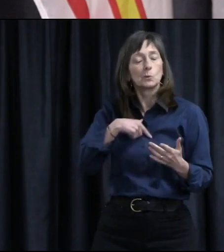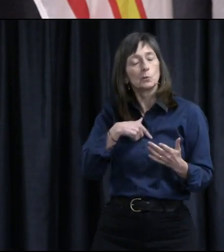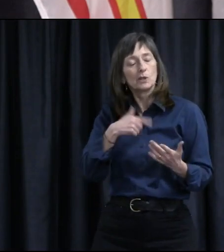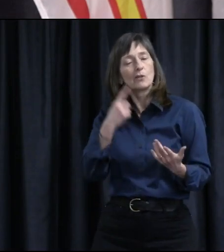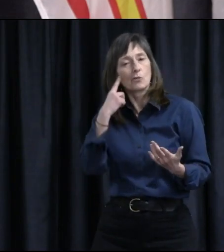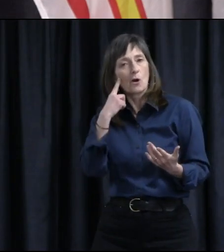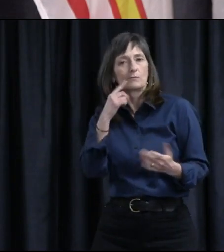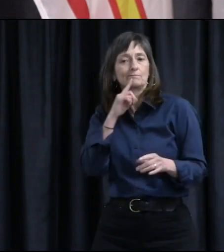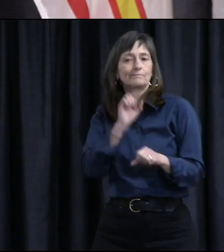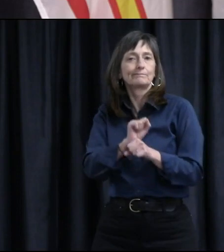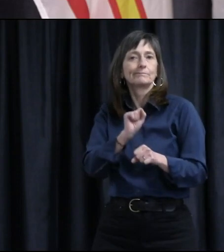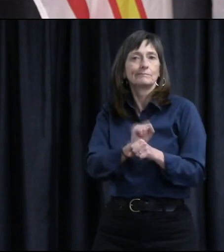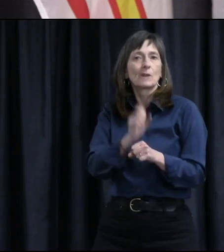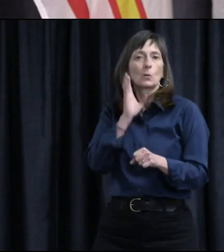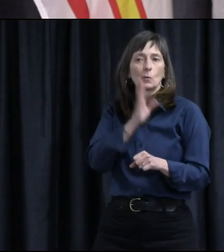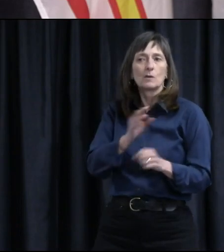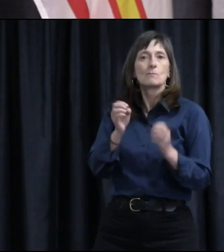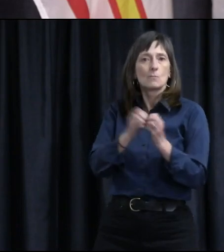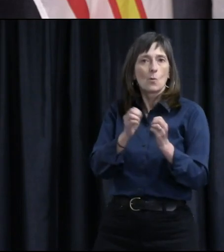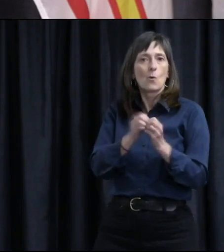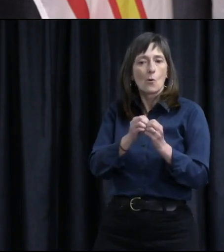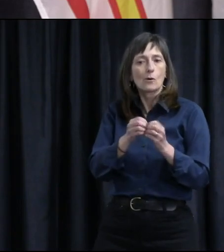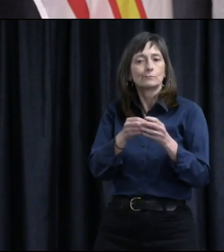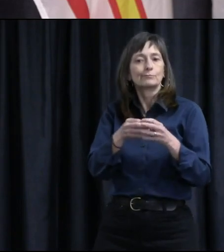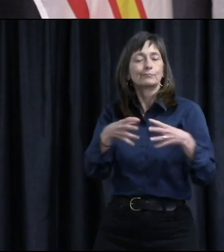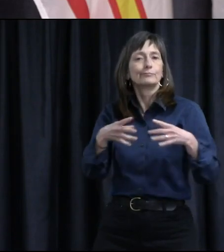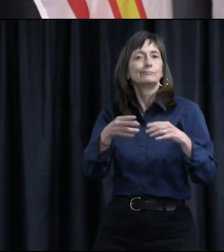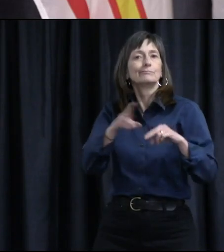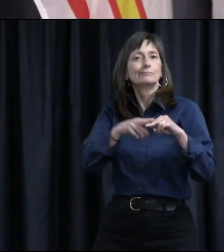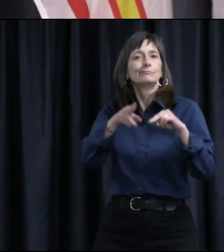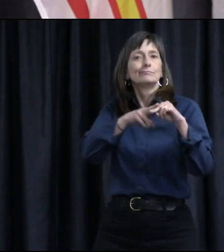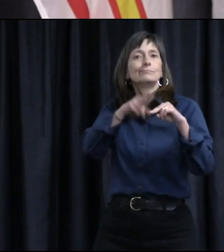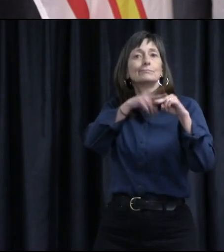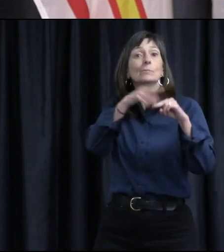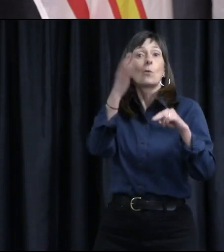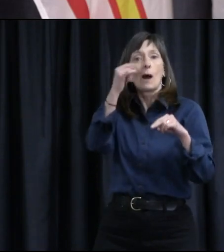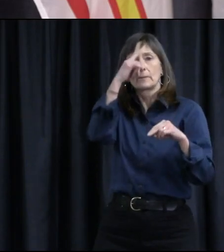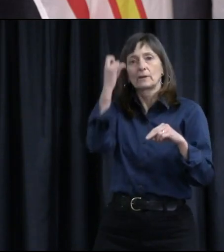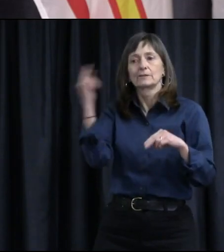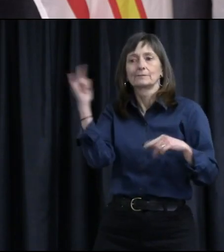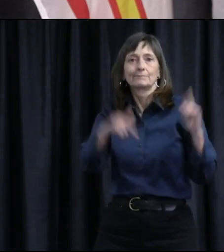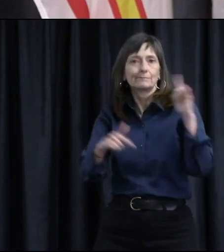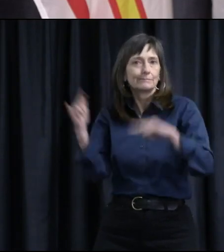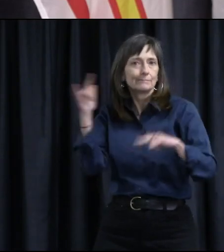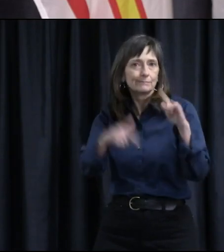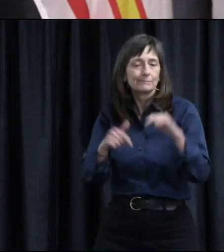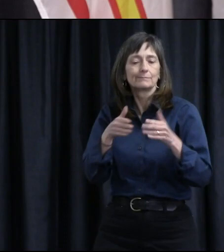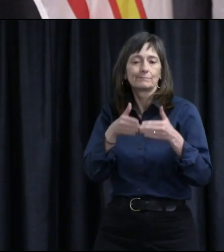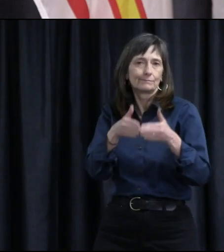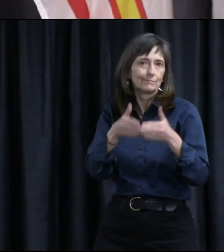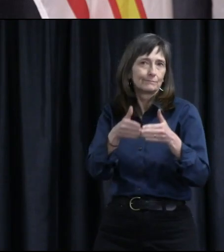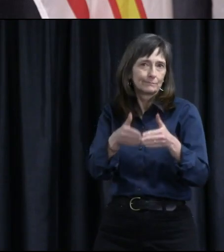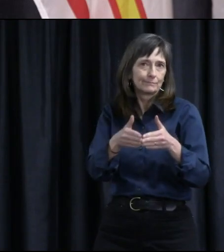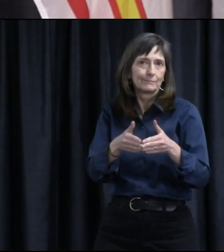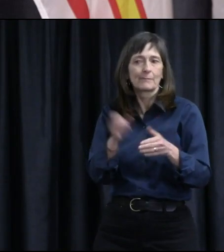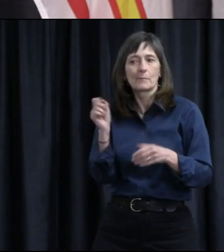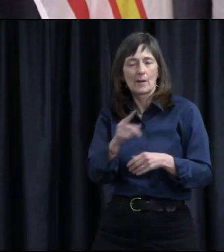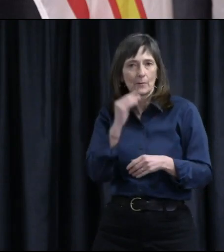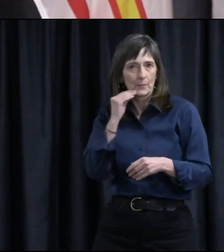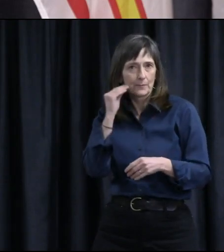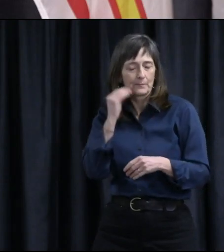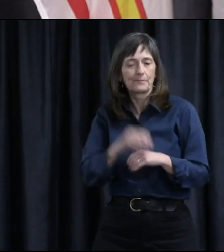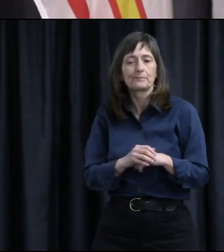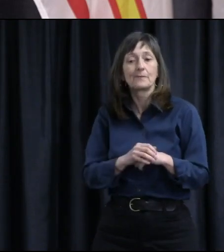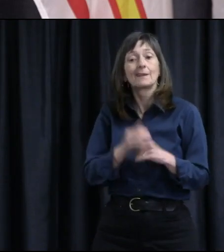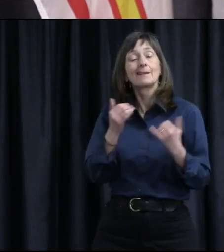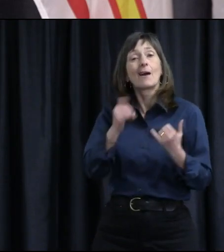virus, that we would get cases related to travel in this province. So this is not unexpected. To date, this brings our case numbers